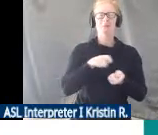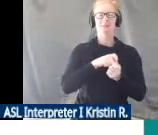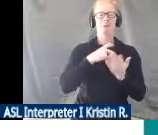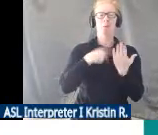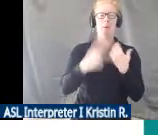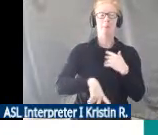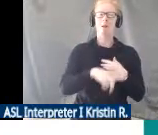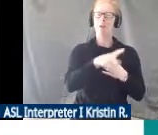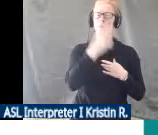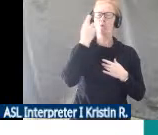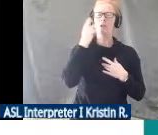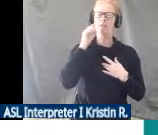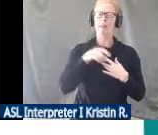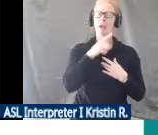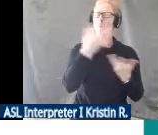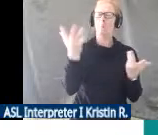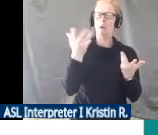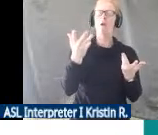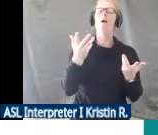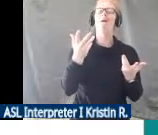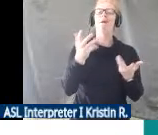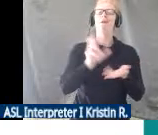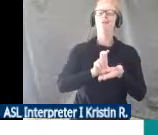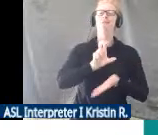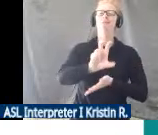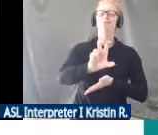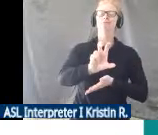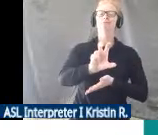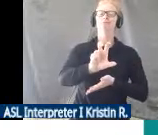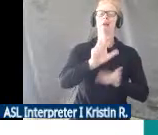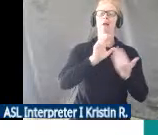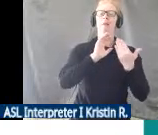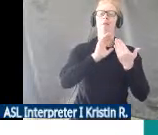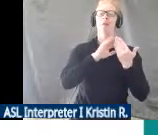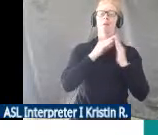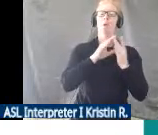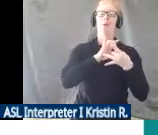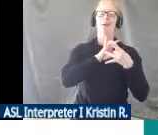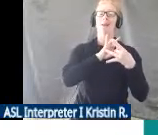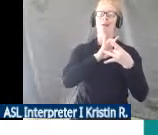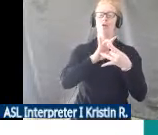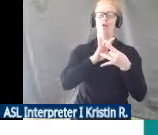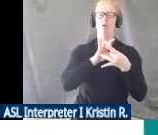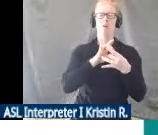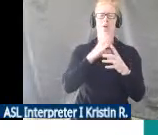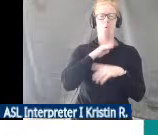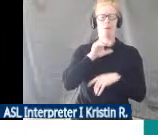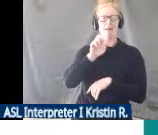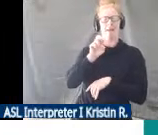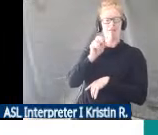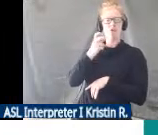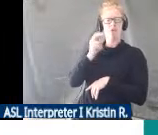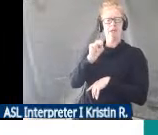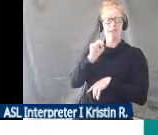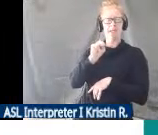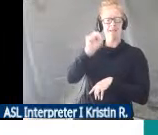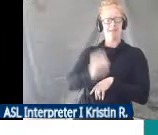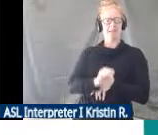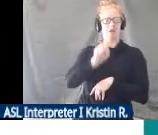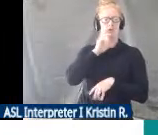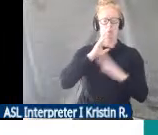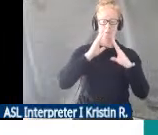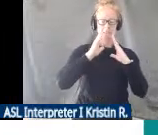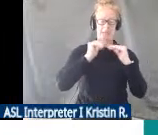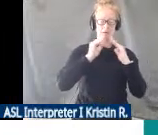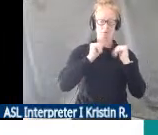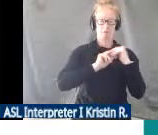is to fund the community connector that we are currently showing just south of Evergreen between downtown Vancouver and the